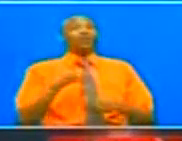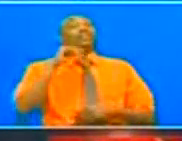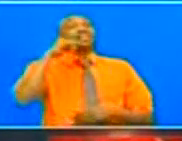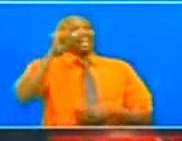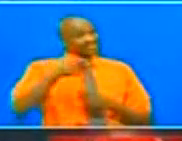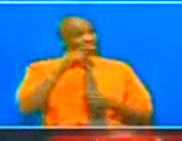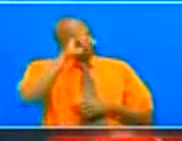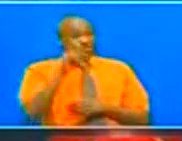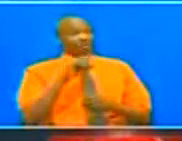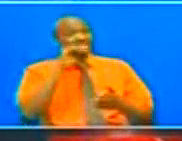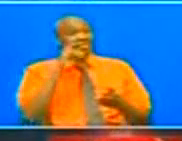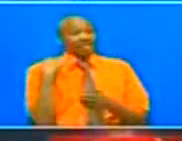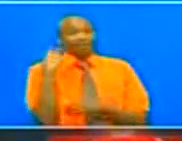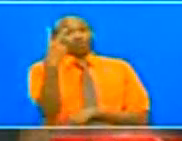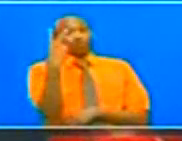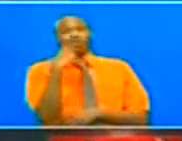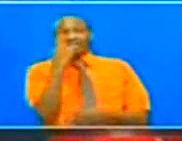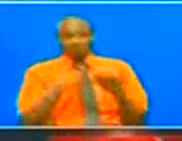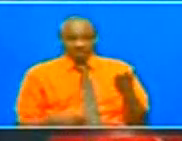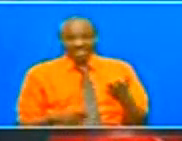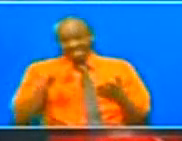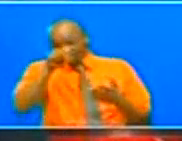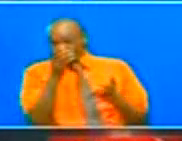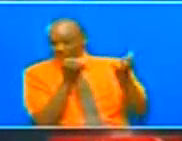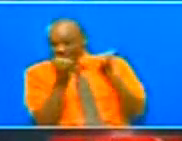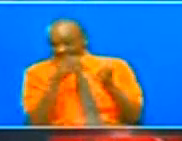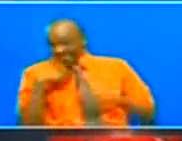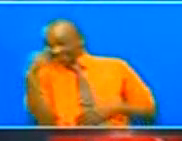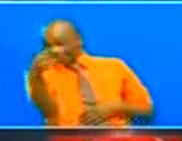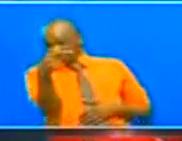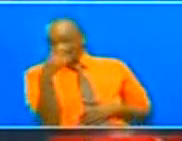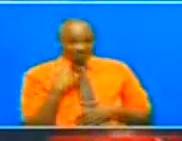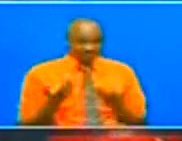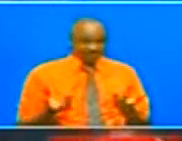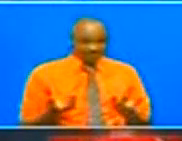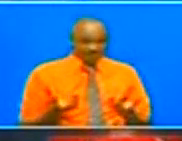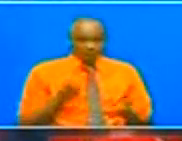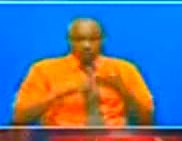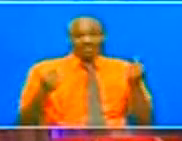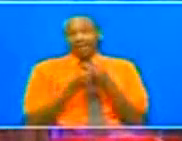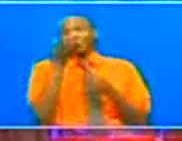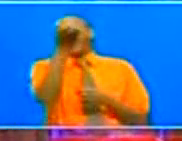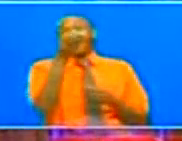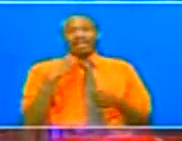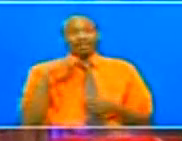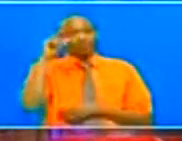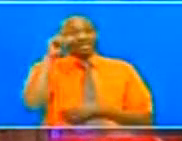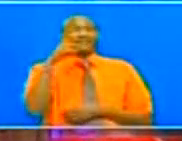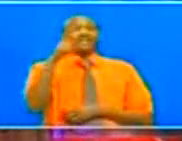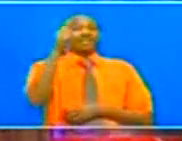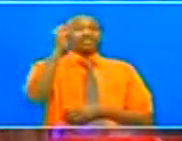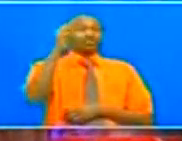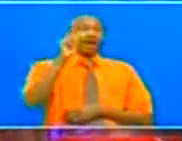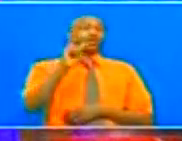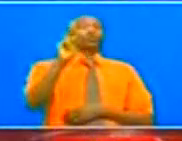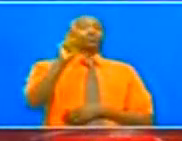be, do we have some other business outside our mandate in what is going on in the port of Mombasa, I mean port of Kismayo? Which we probably do.